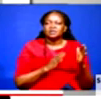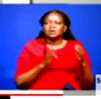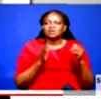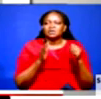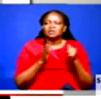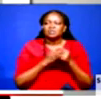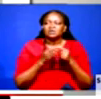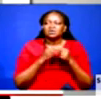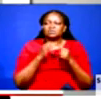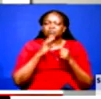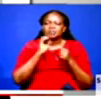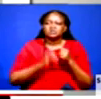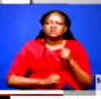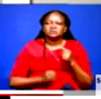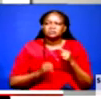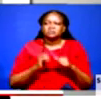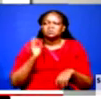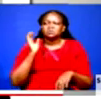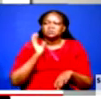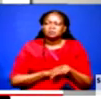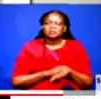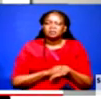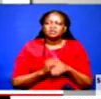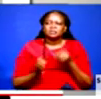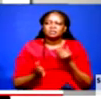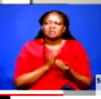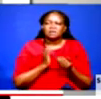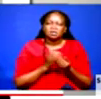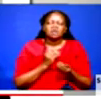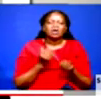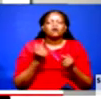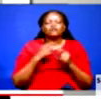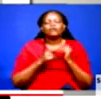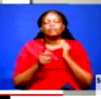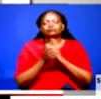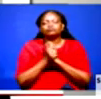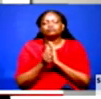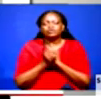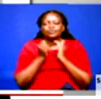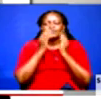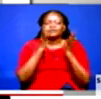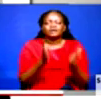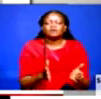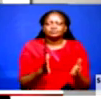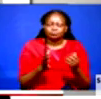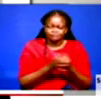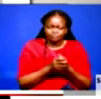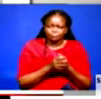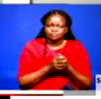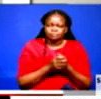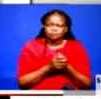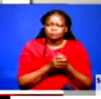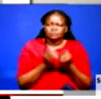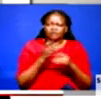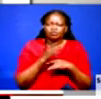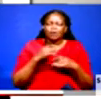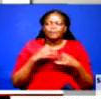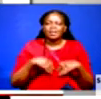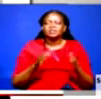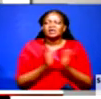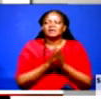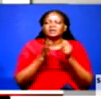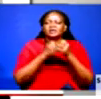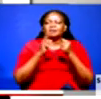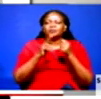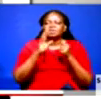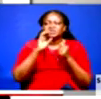while 98% of women across the country received antenatal care from skilled providers, with 82% giving